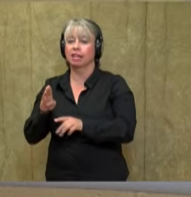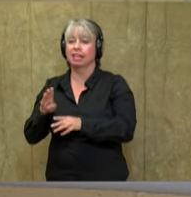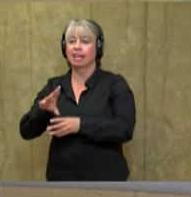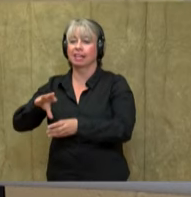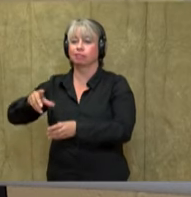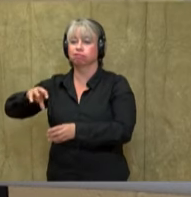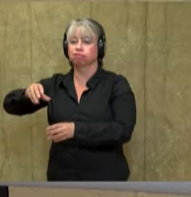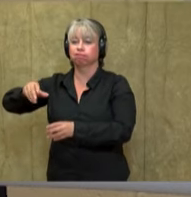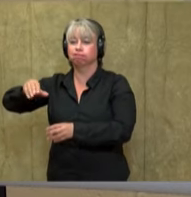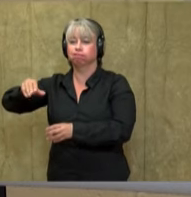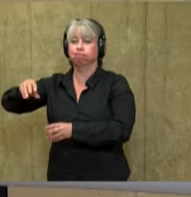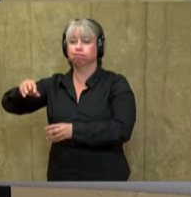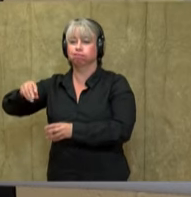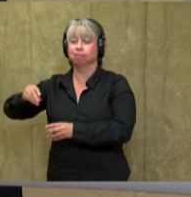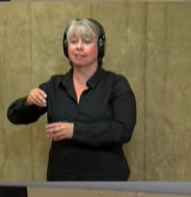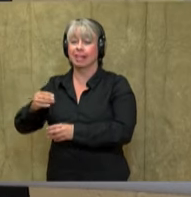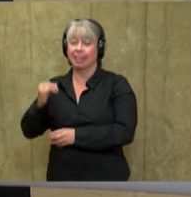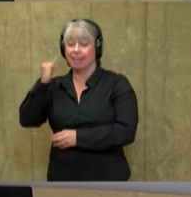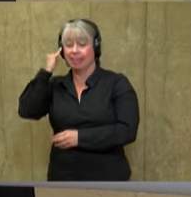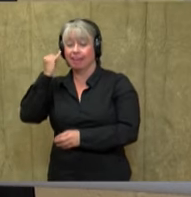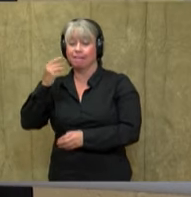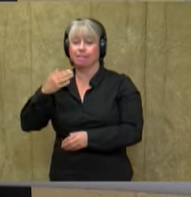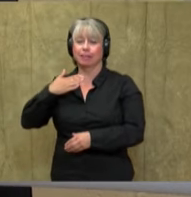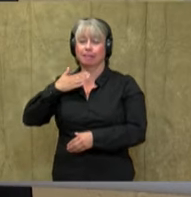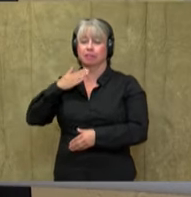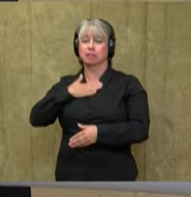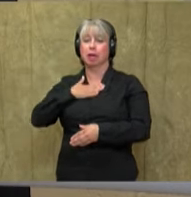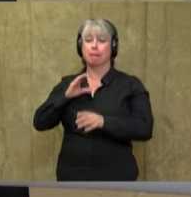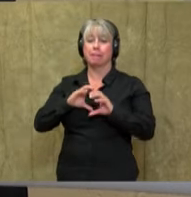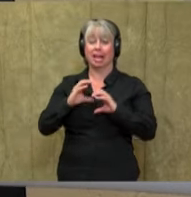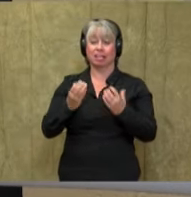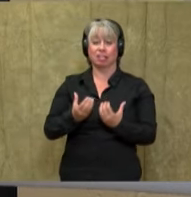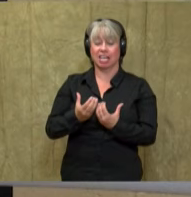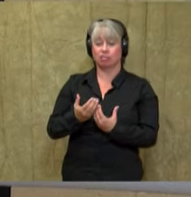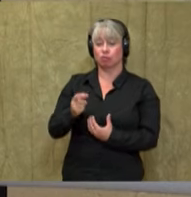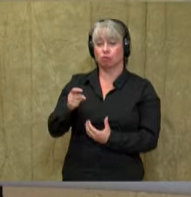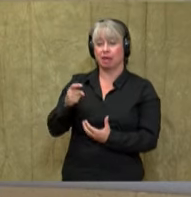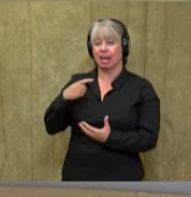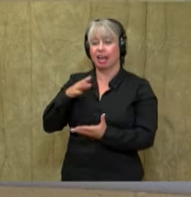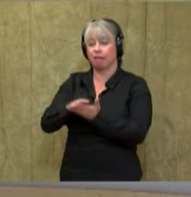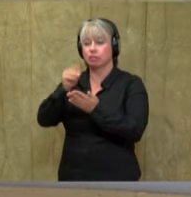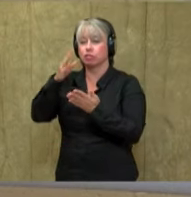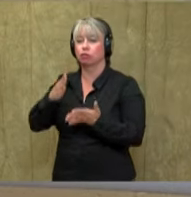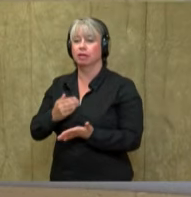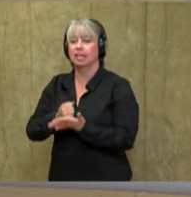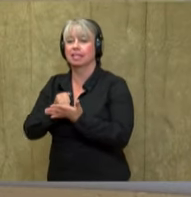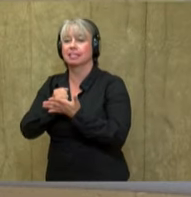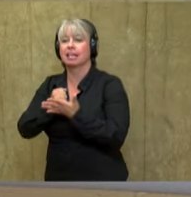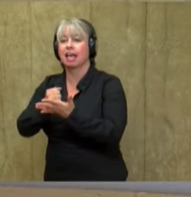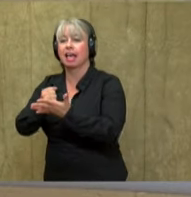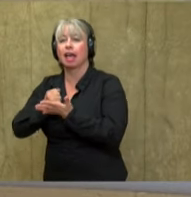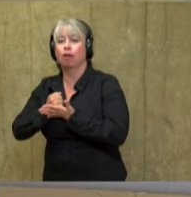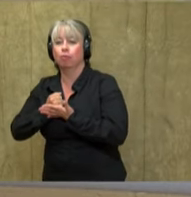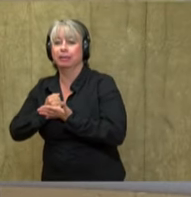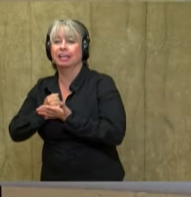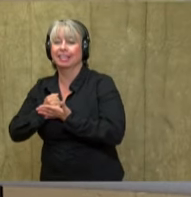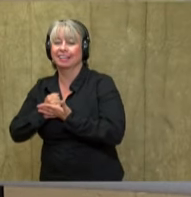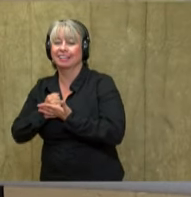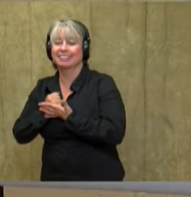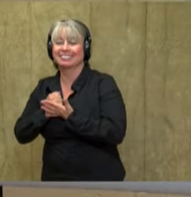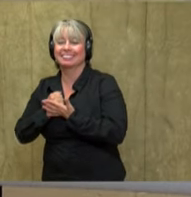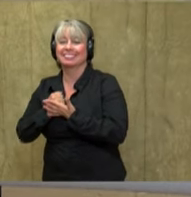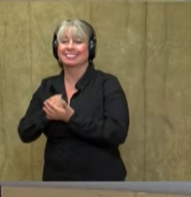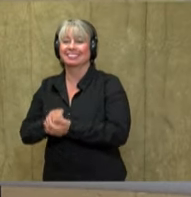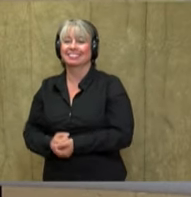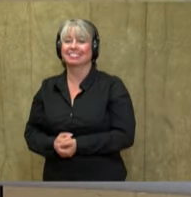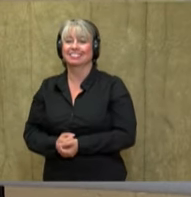If I was back in my classroom, I would definitely have some student helpers here. I know I would, because they love stuff like this.